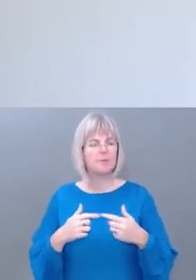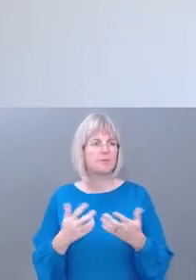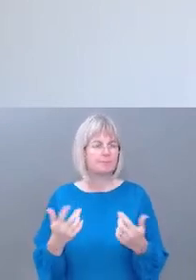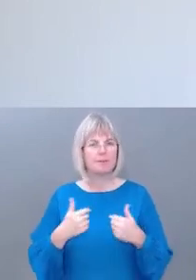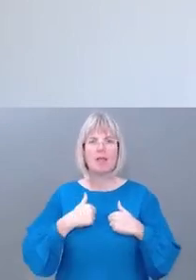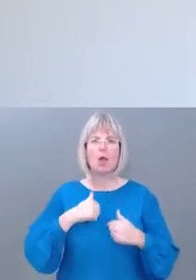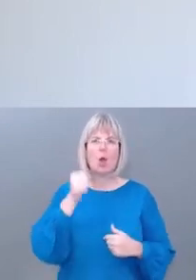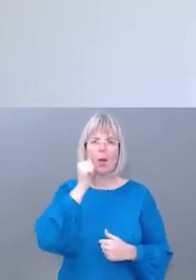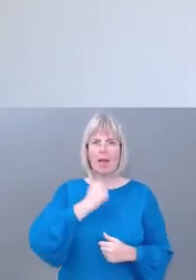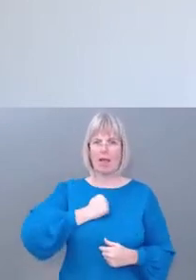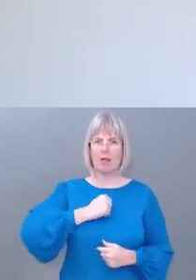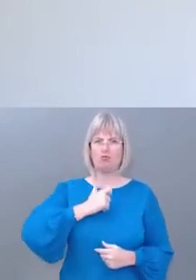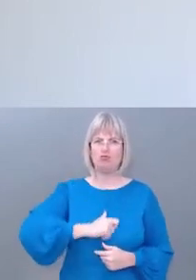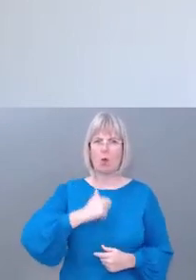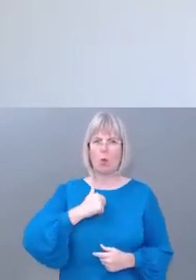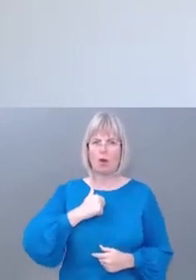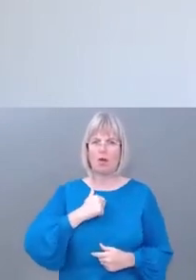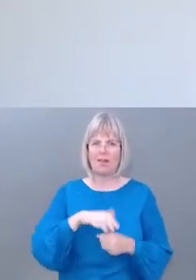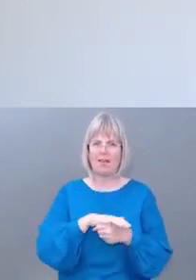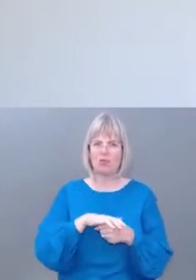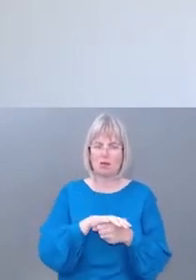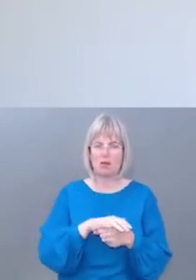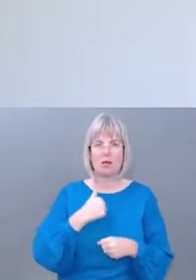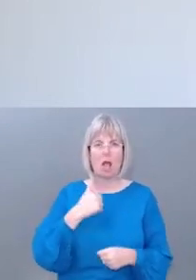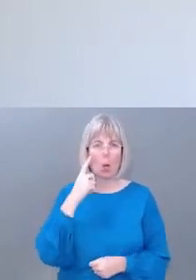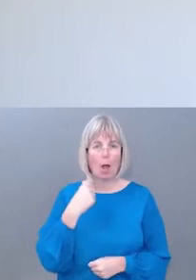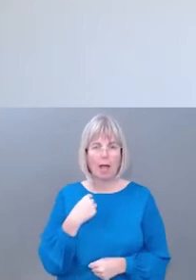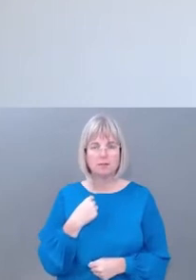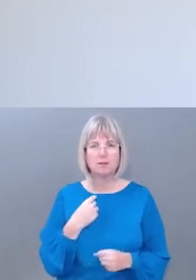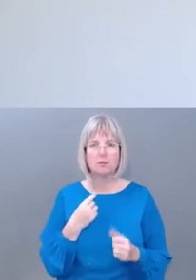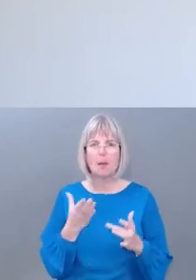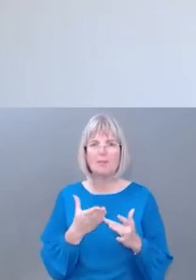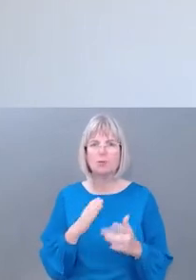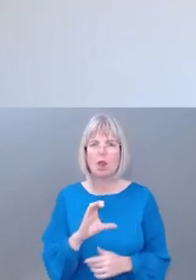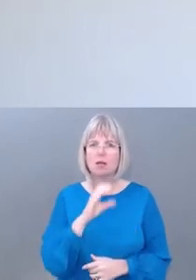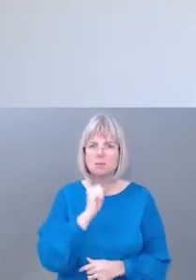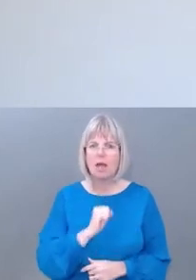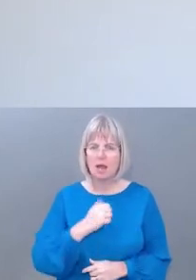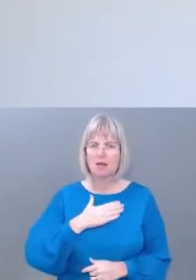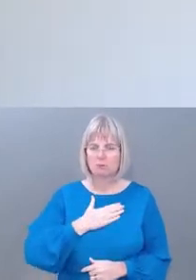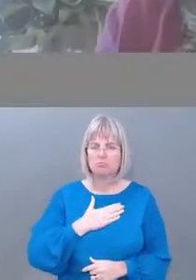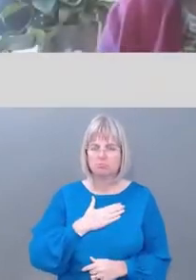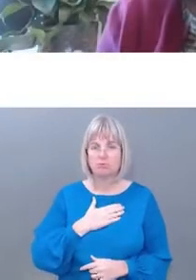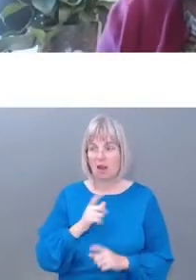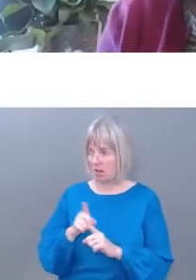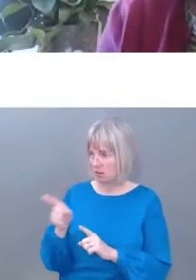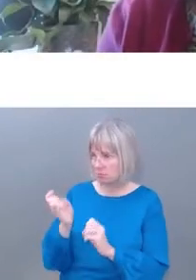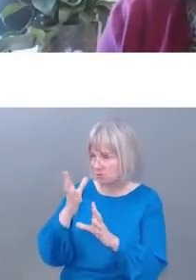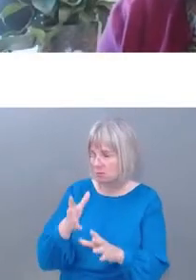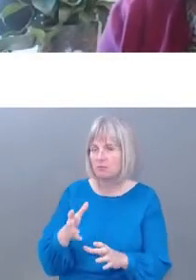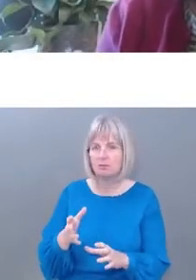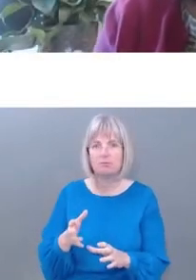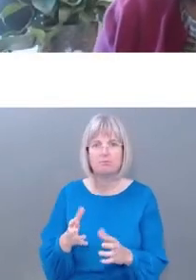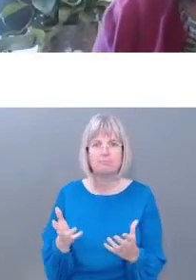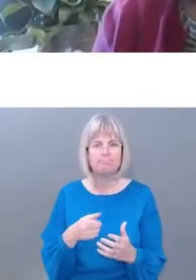area as a white middle class man, just as you said, as has dominated this field in